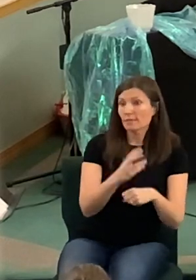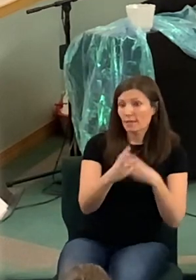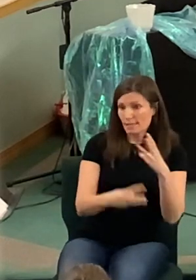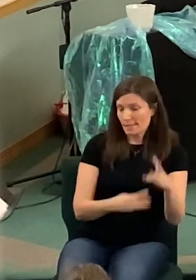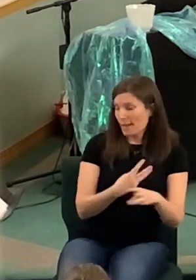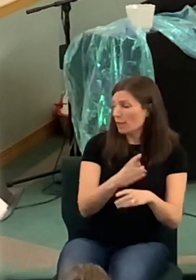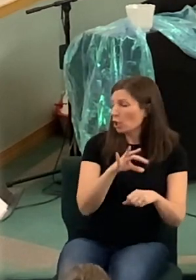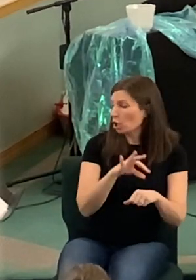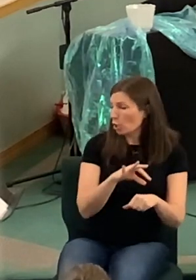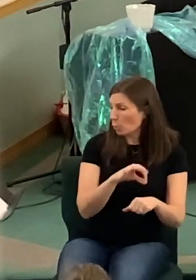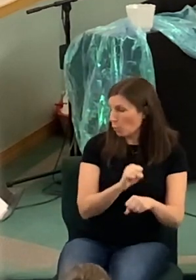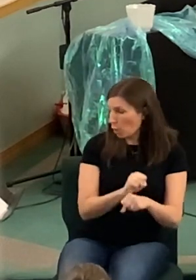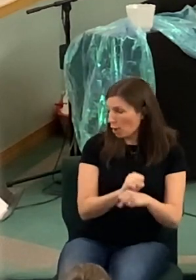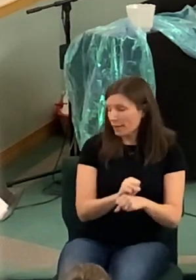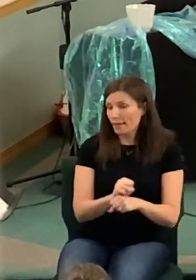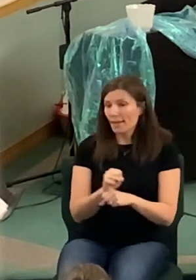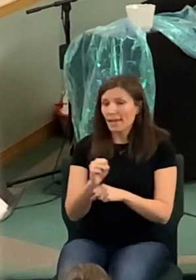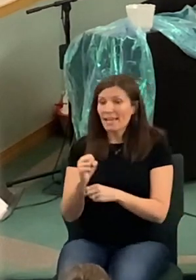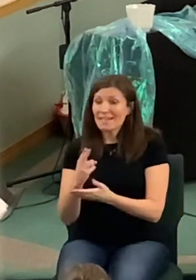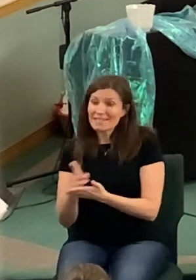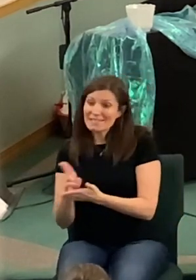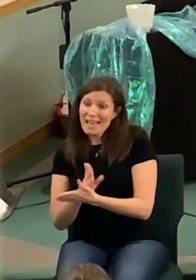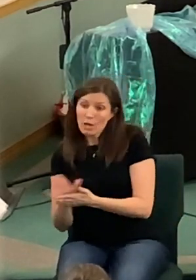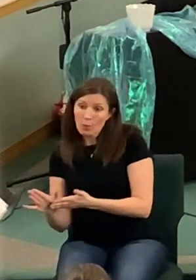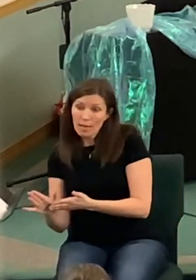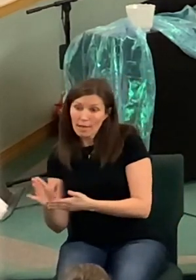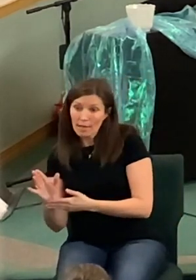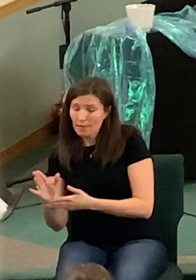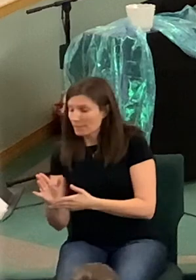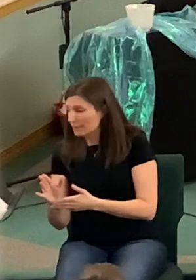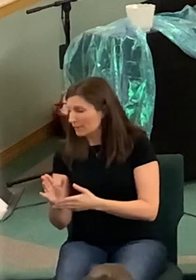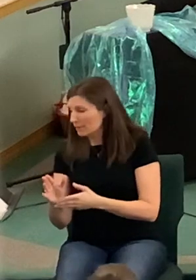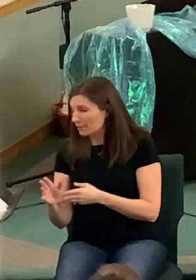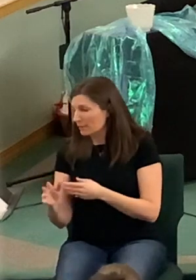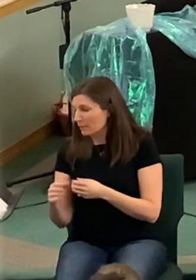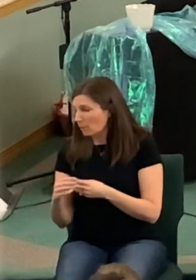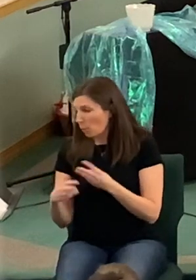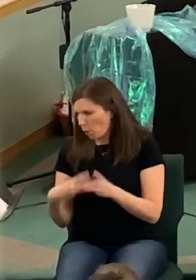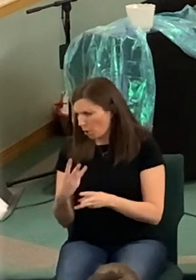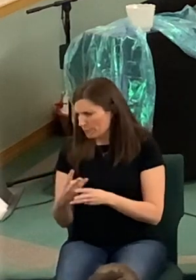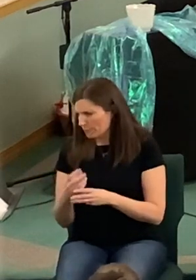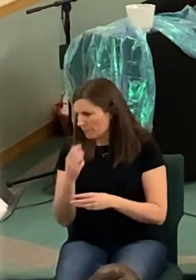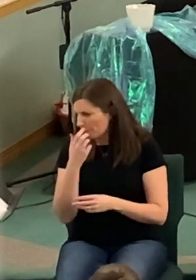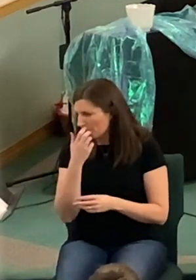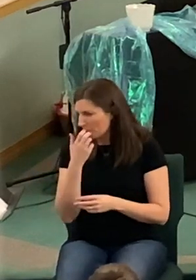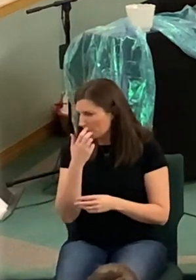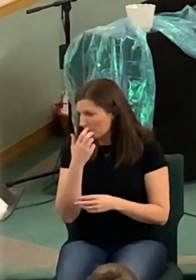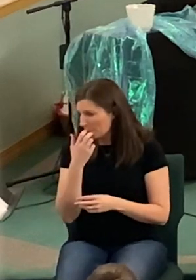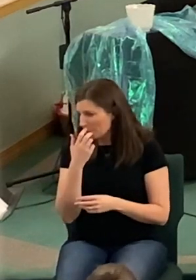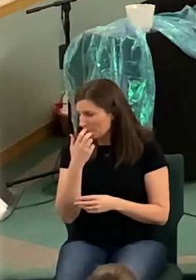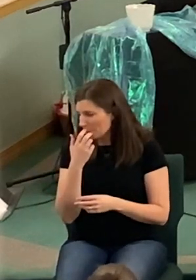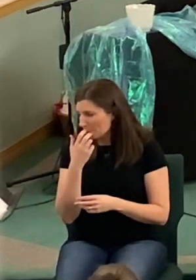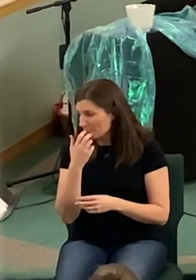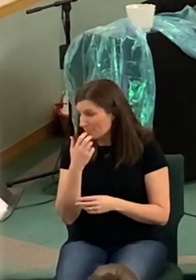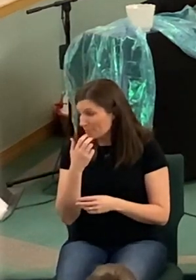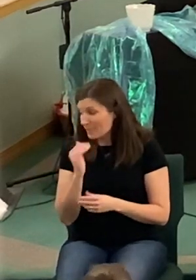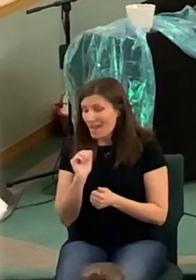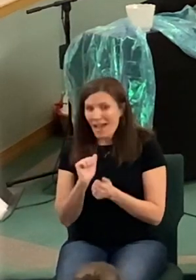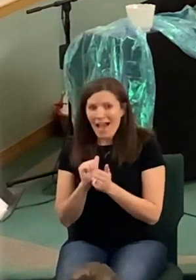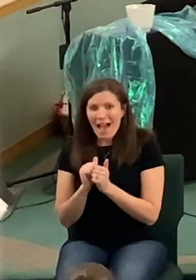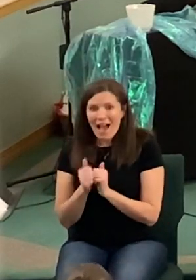is the correct response to God and to our superiors, even when it's difficult, even when no one is